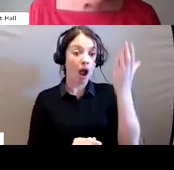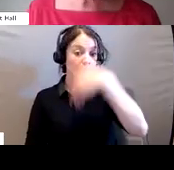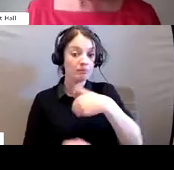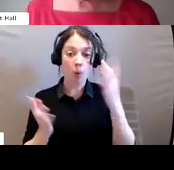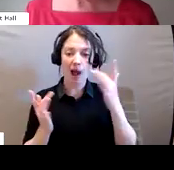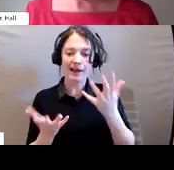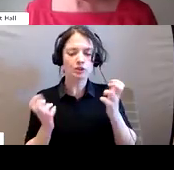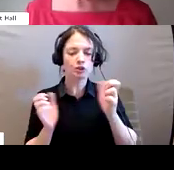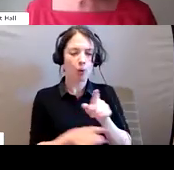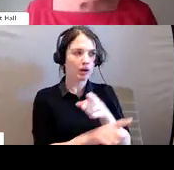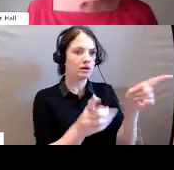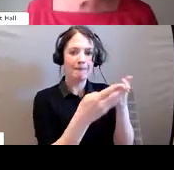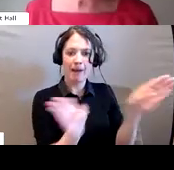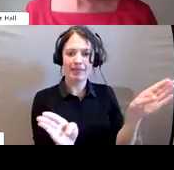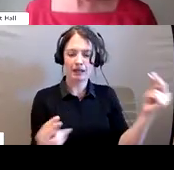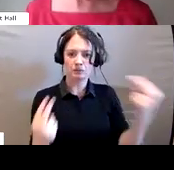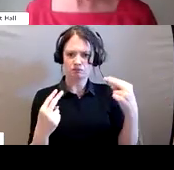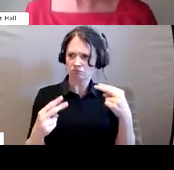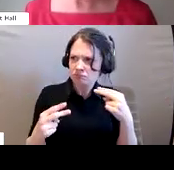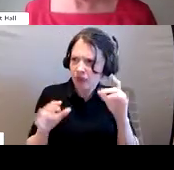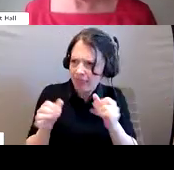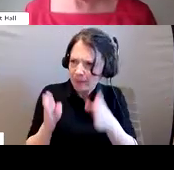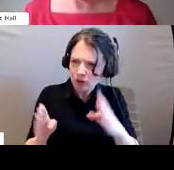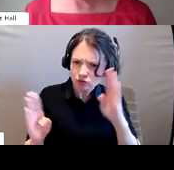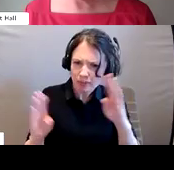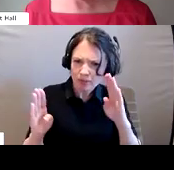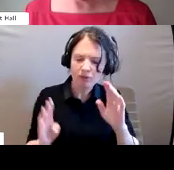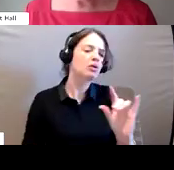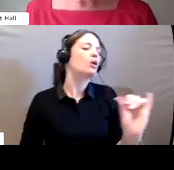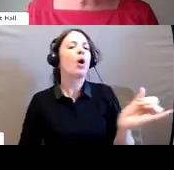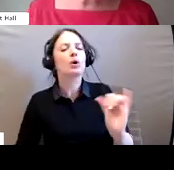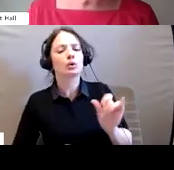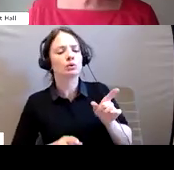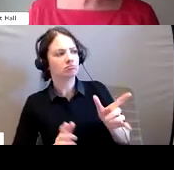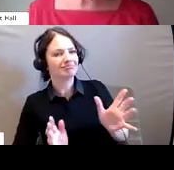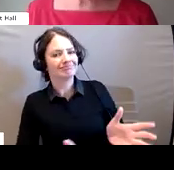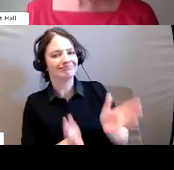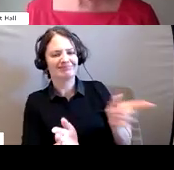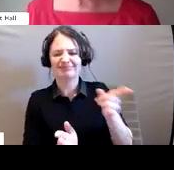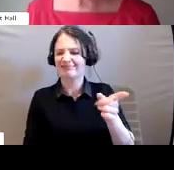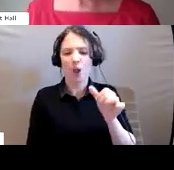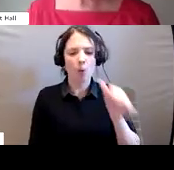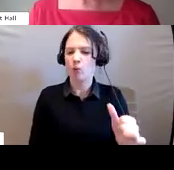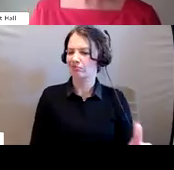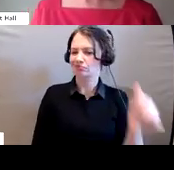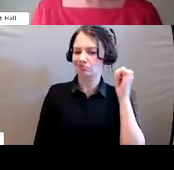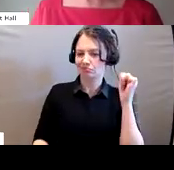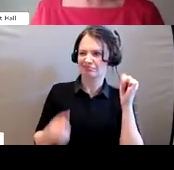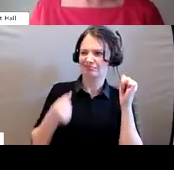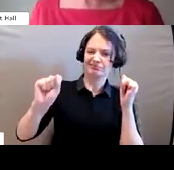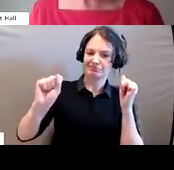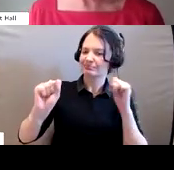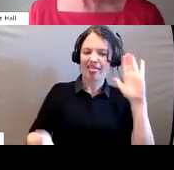And they're also less likely to push the victim to resist. So an act of physical violence is